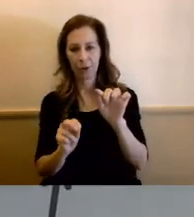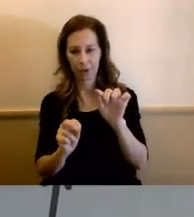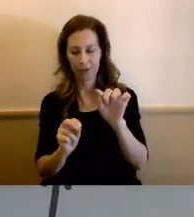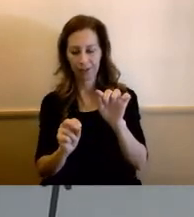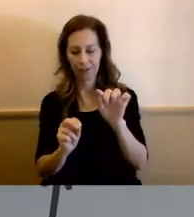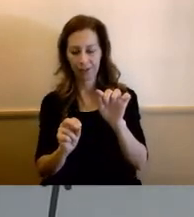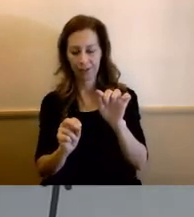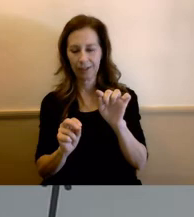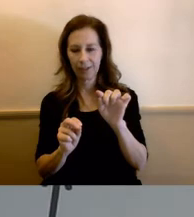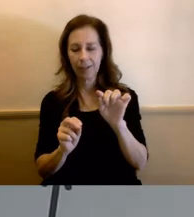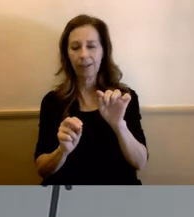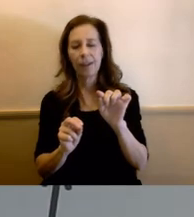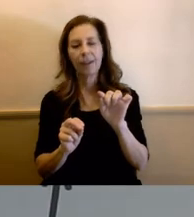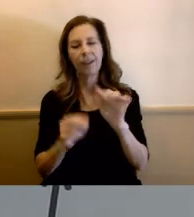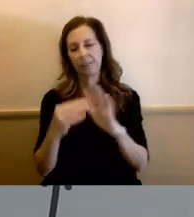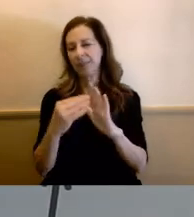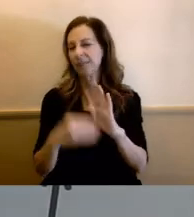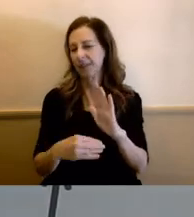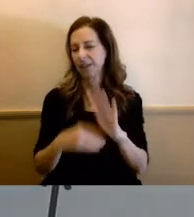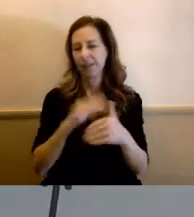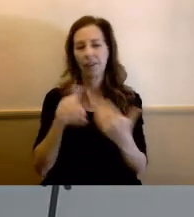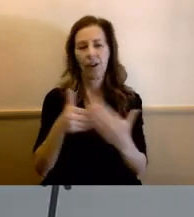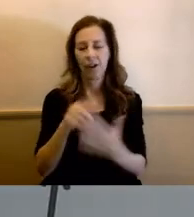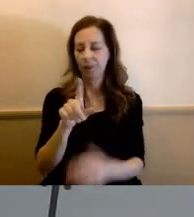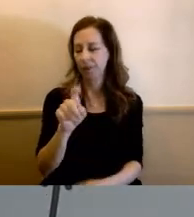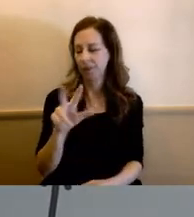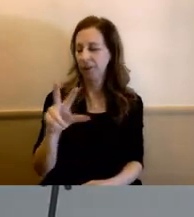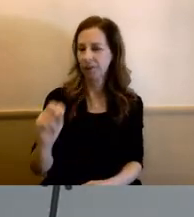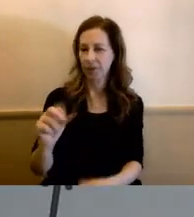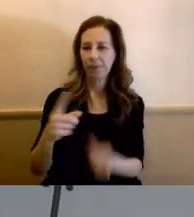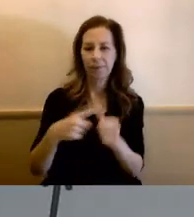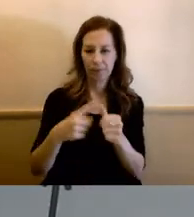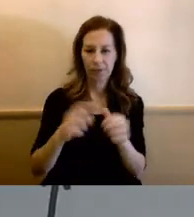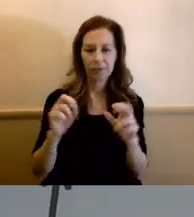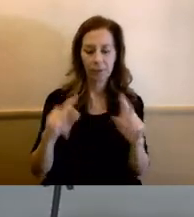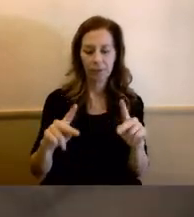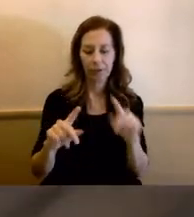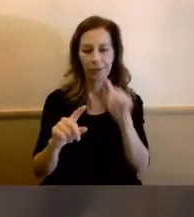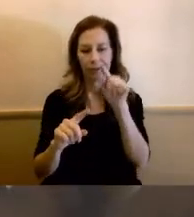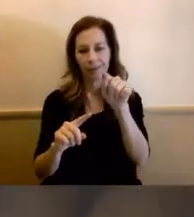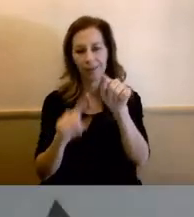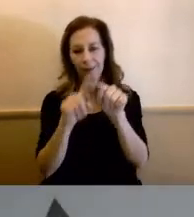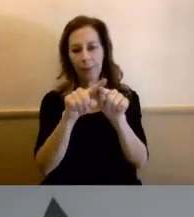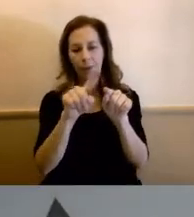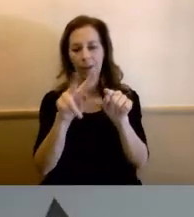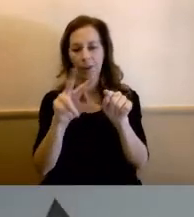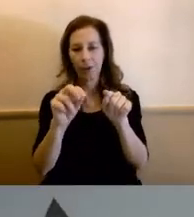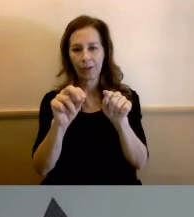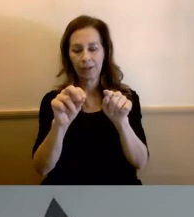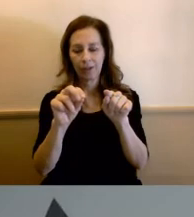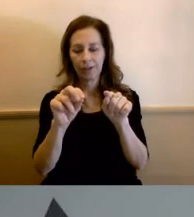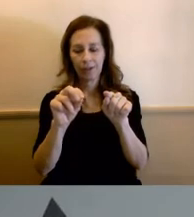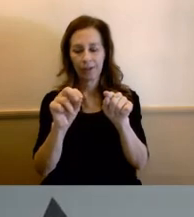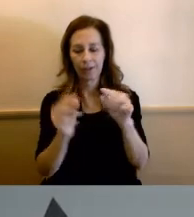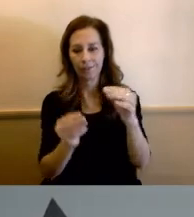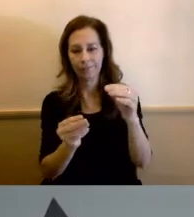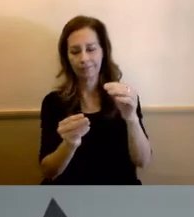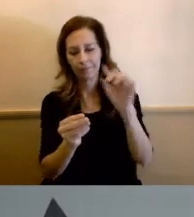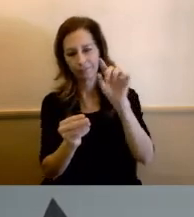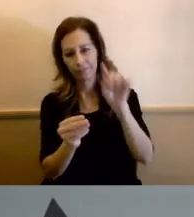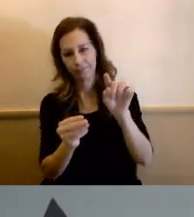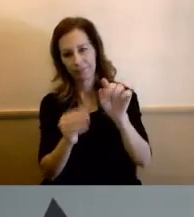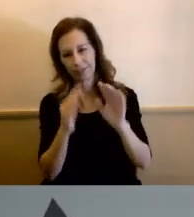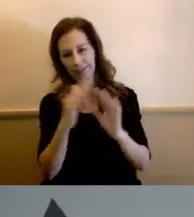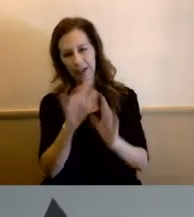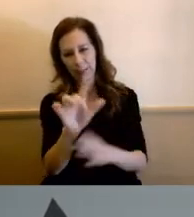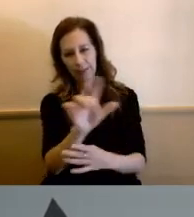fill in my 130s first, okay? If this is 130, and I think of it this way, this is top left, then top left